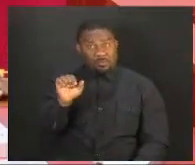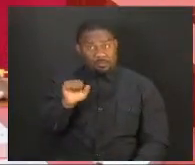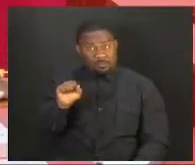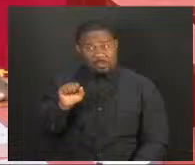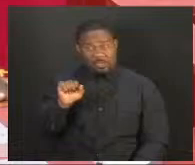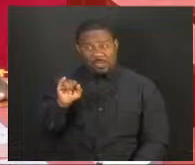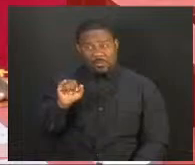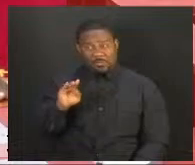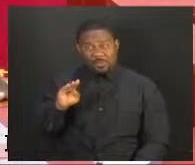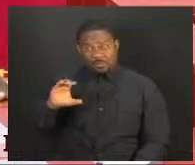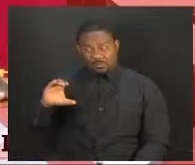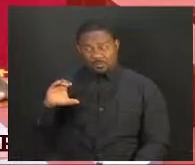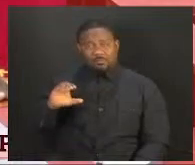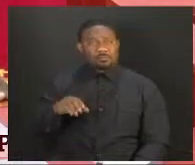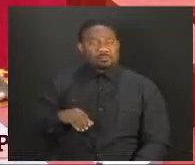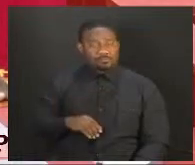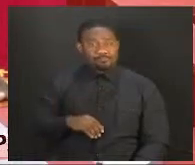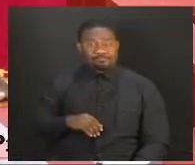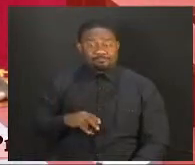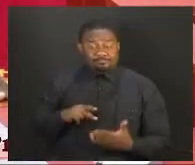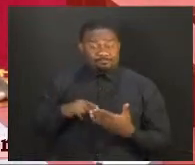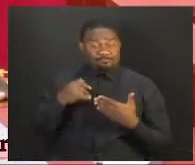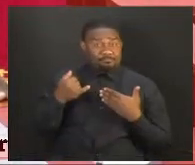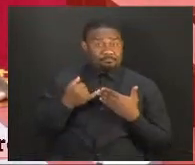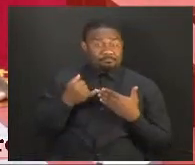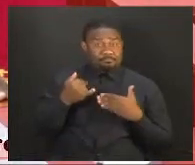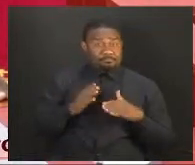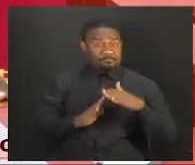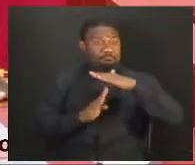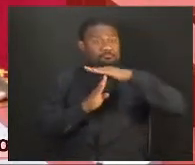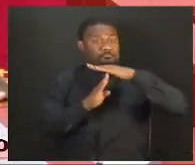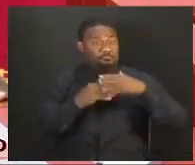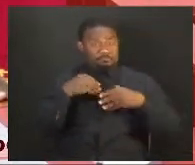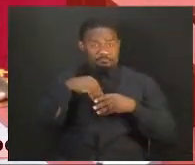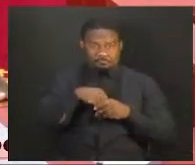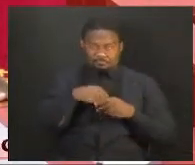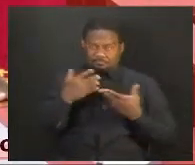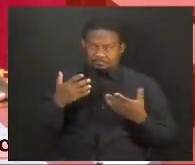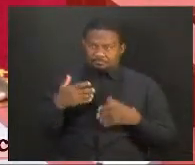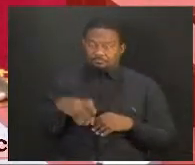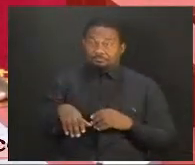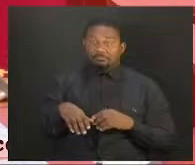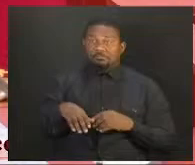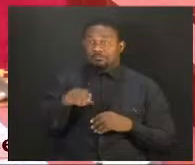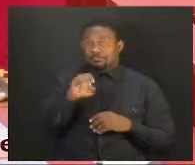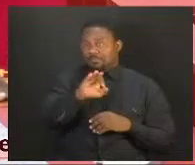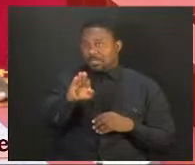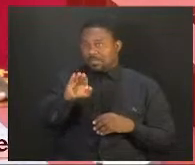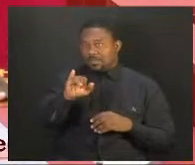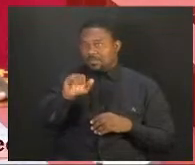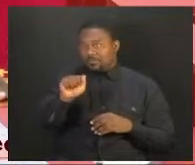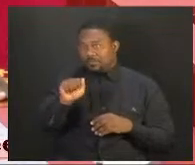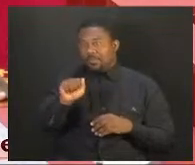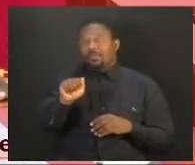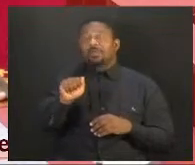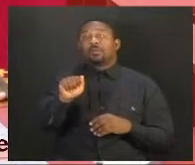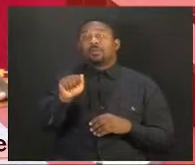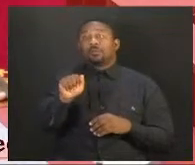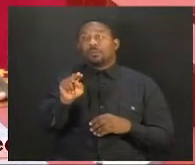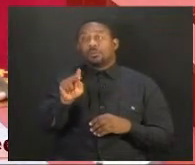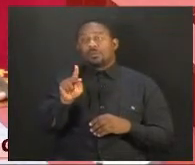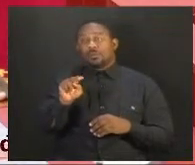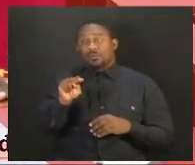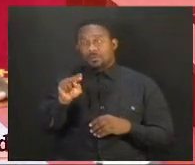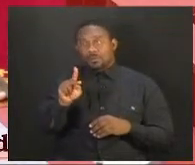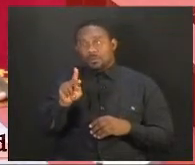IPCs. Some of these projects include the famous Ifia Kwanta Hospital, the Kejetia Market